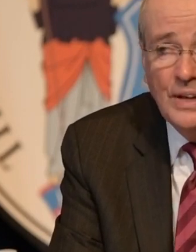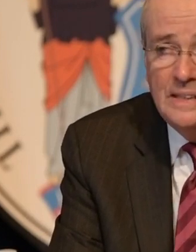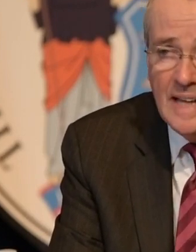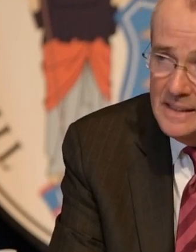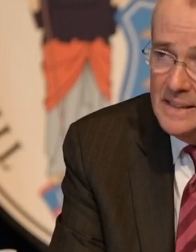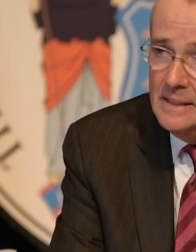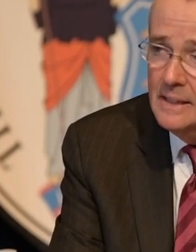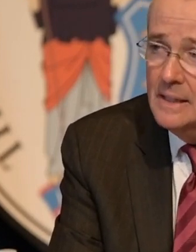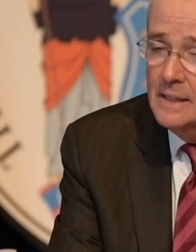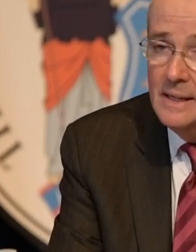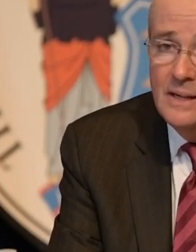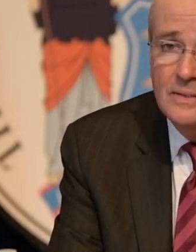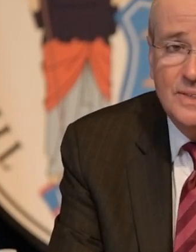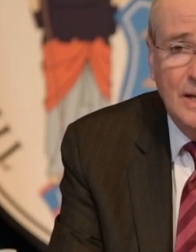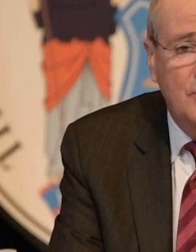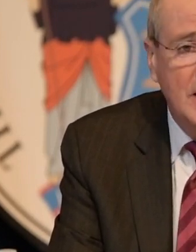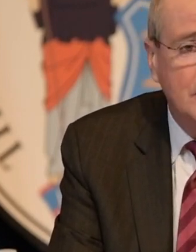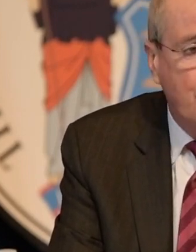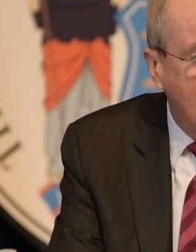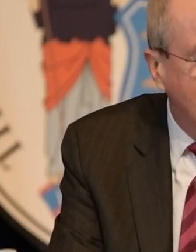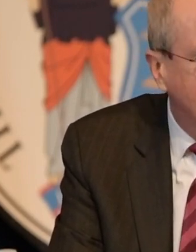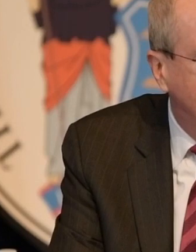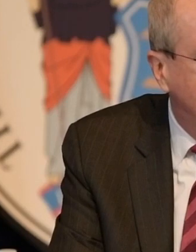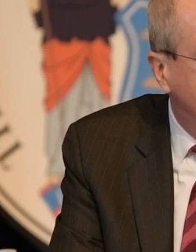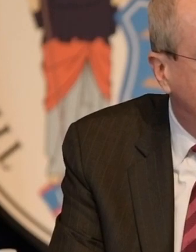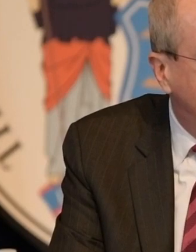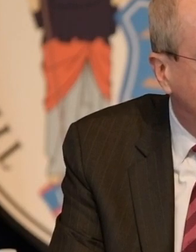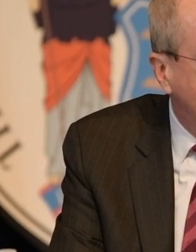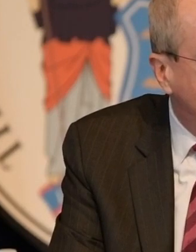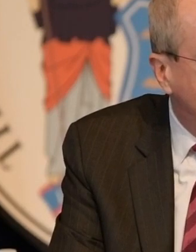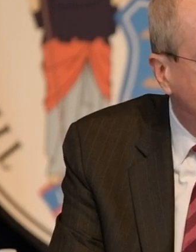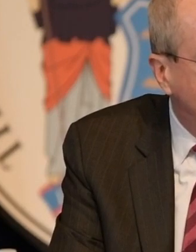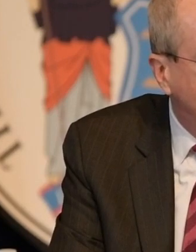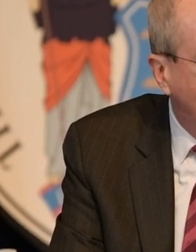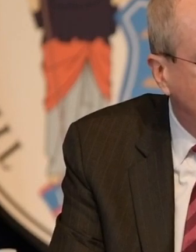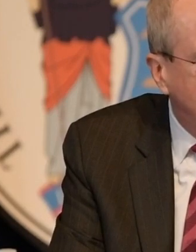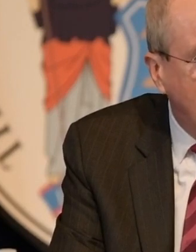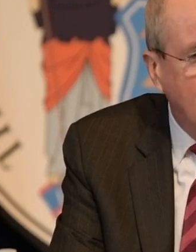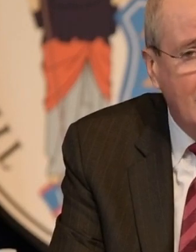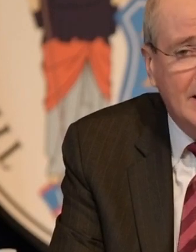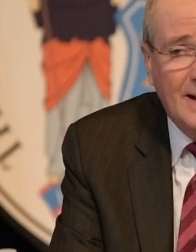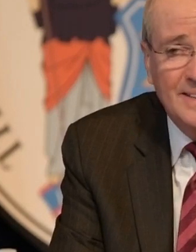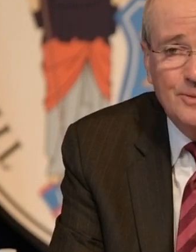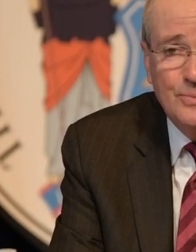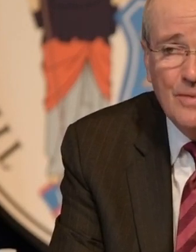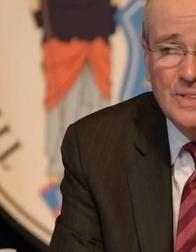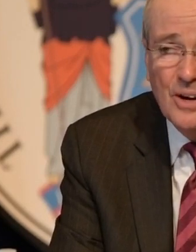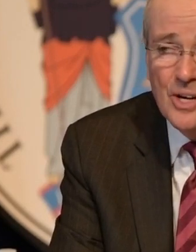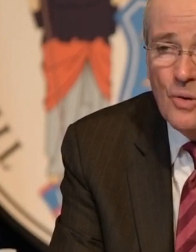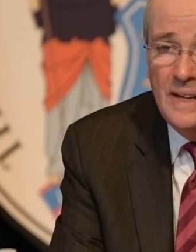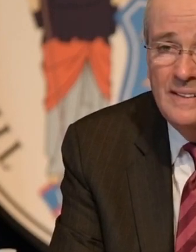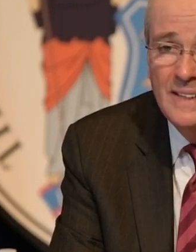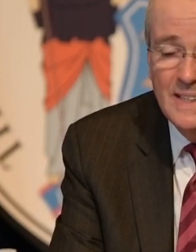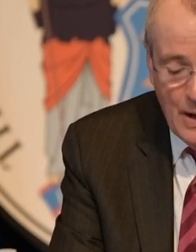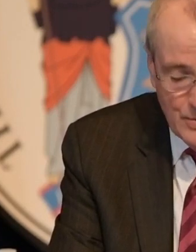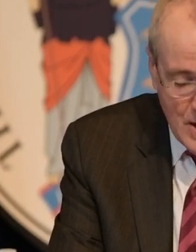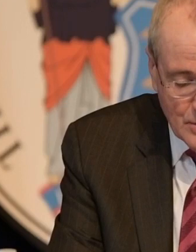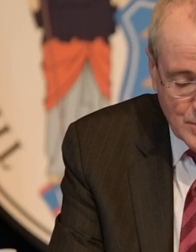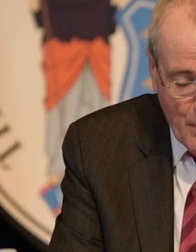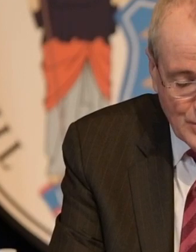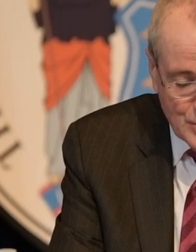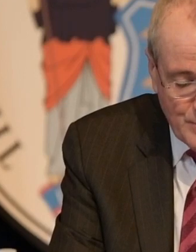There is a daily telephonic prayer gathering, which is hosted by my colleague, Reverend Derek Green. I